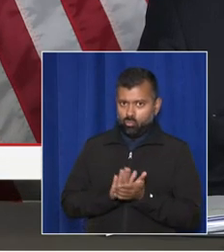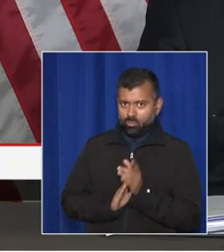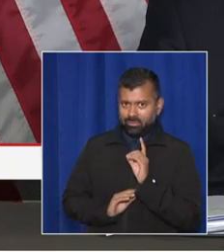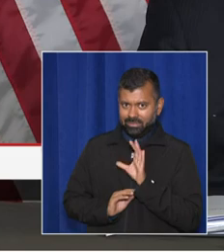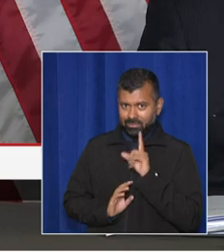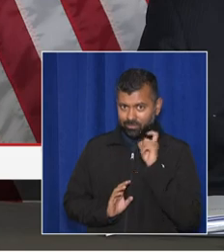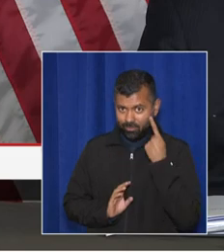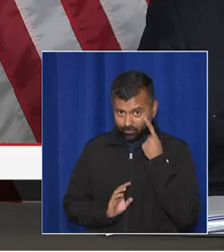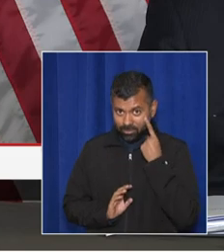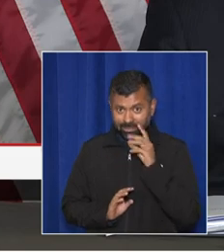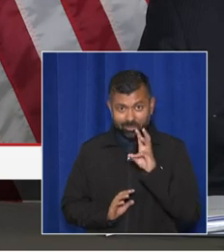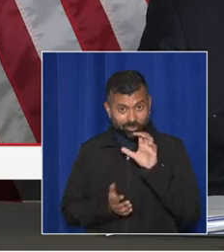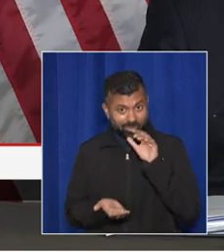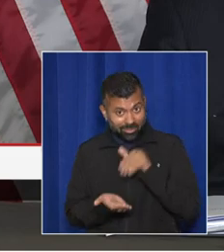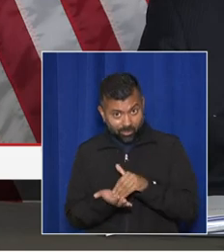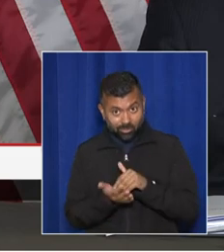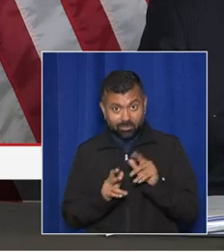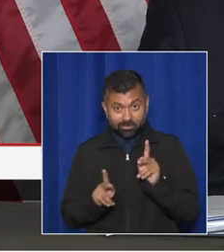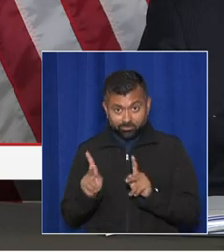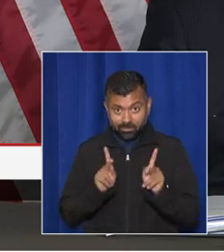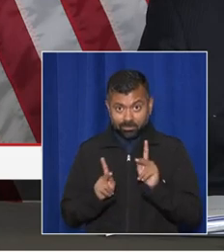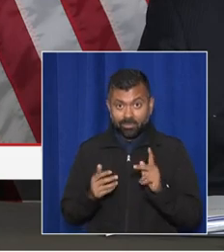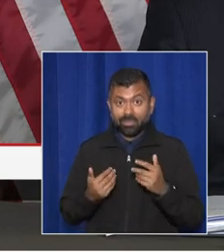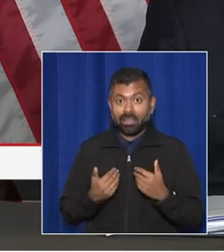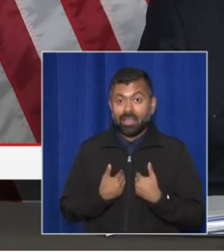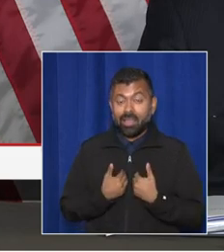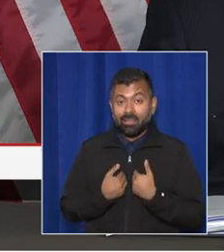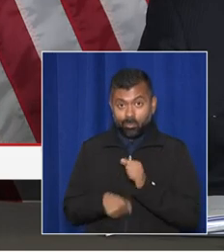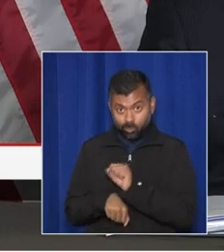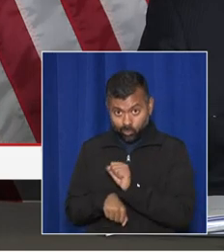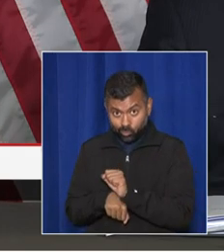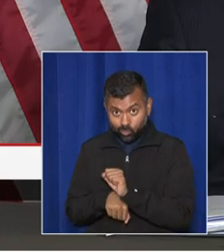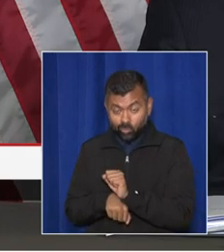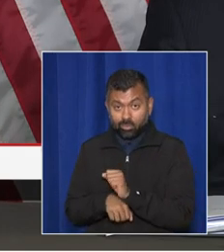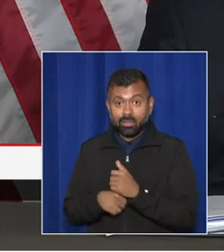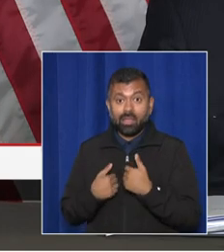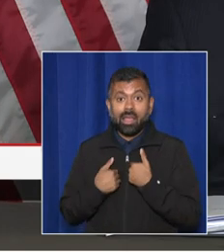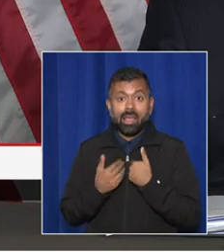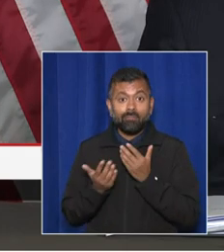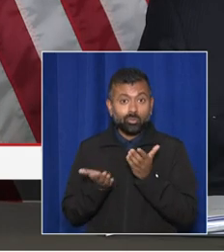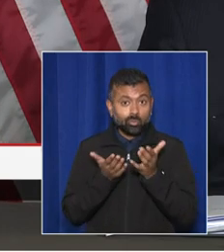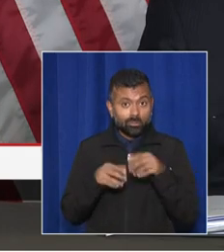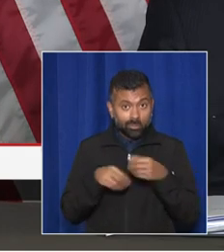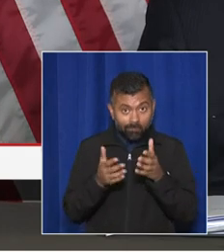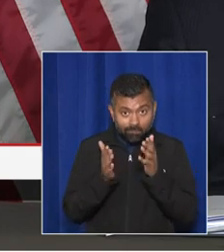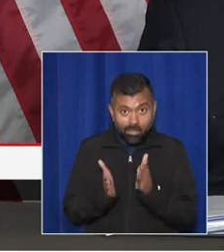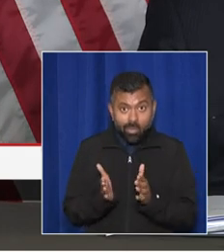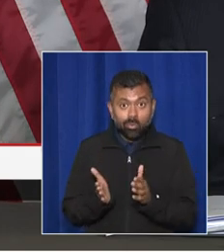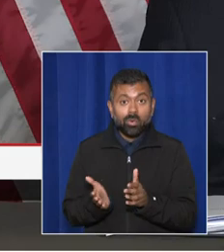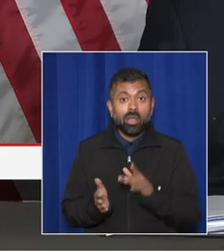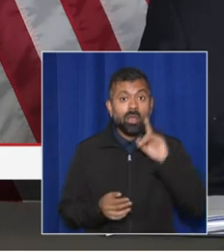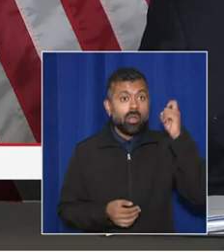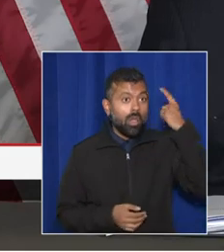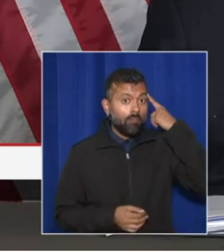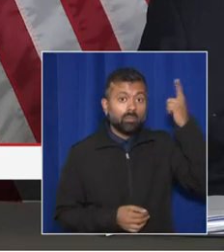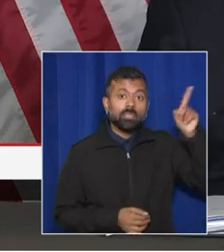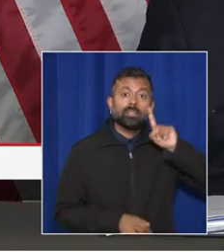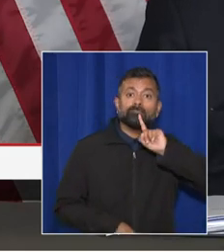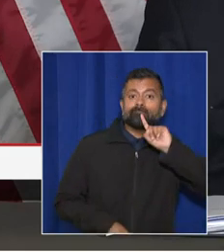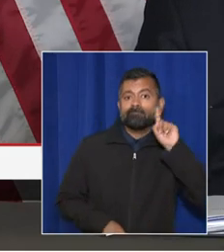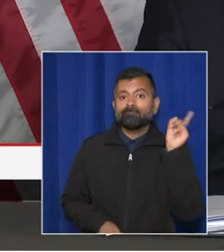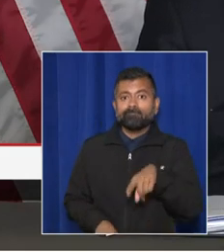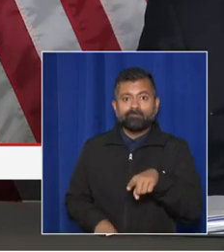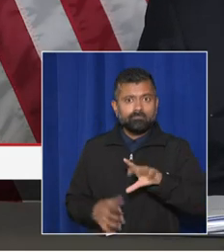I have employees, and we have to provide services. And all of this disrupts it. When we have to switch gears